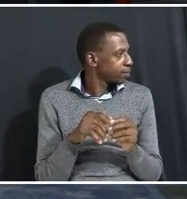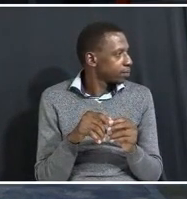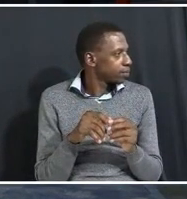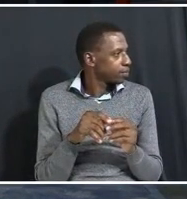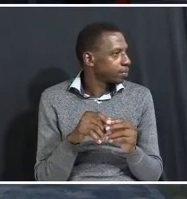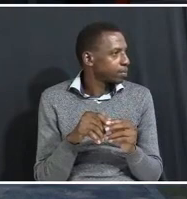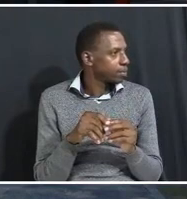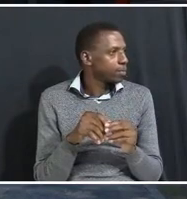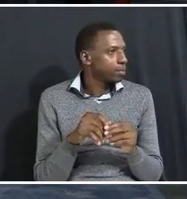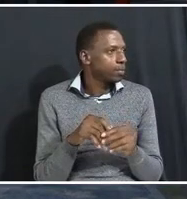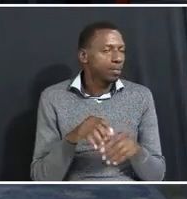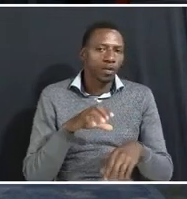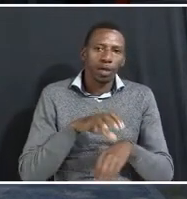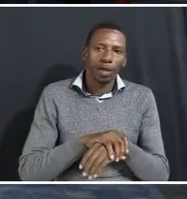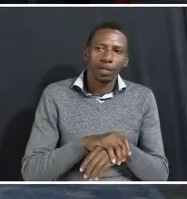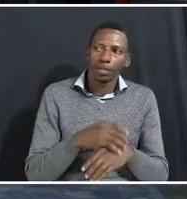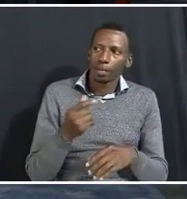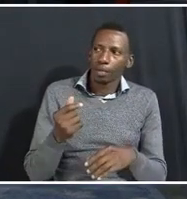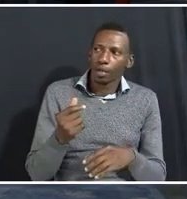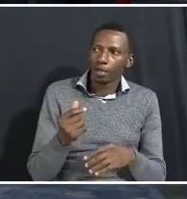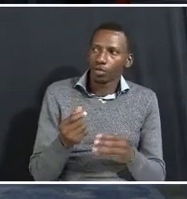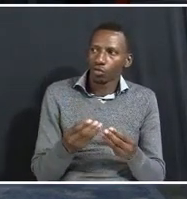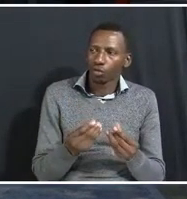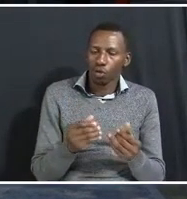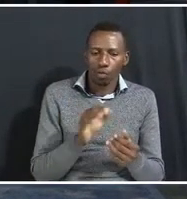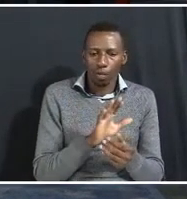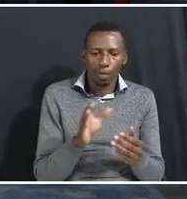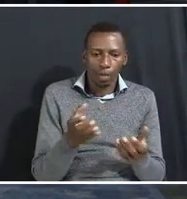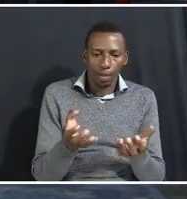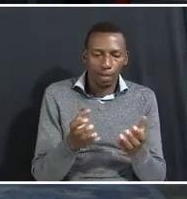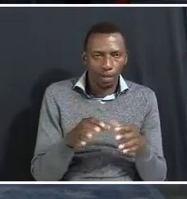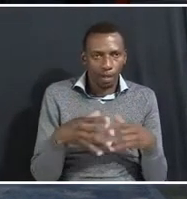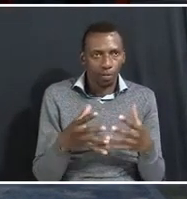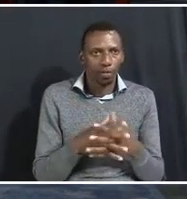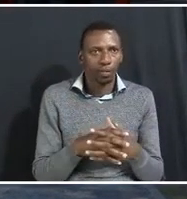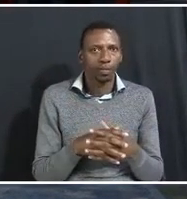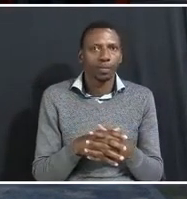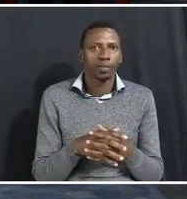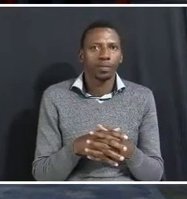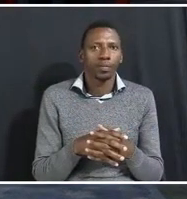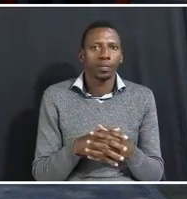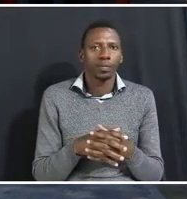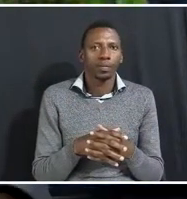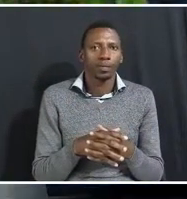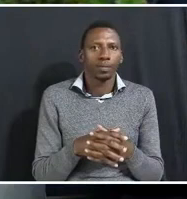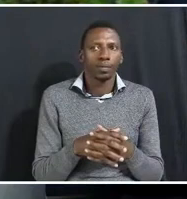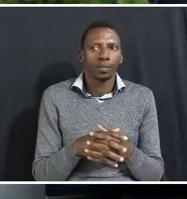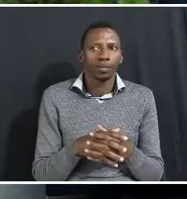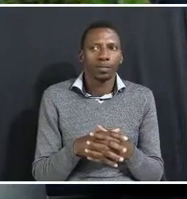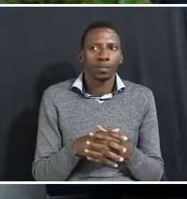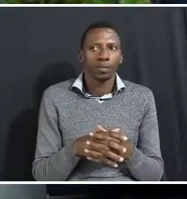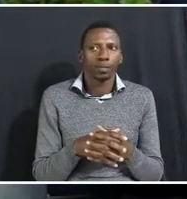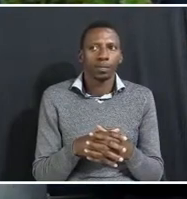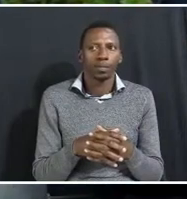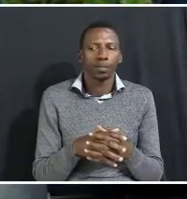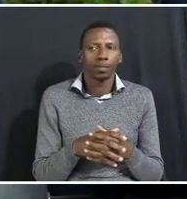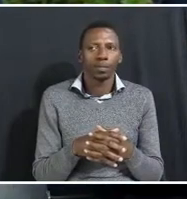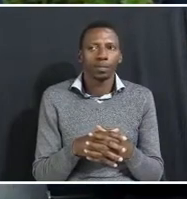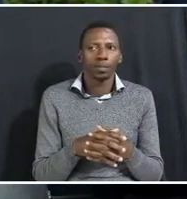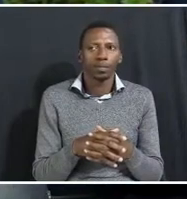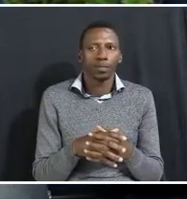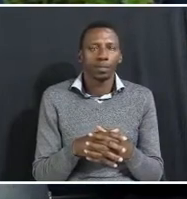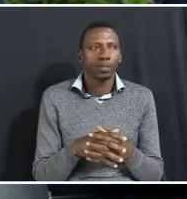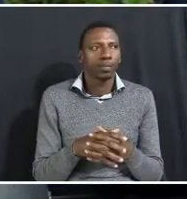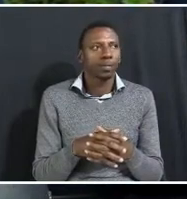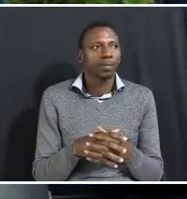get resources to be able to meet if there are any shortfalls, as you also make your concluding remarks. Yeah,